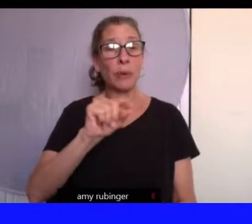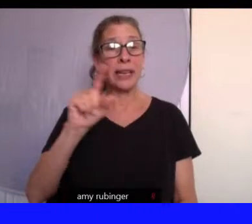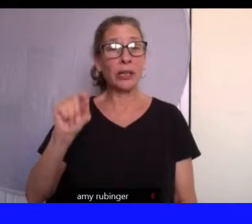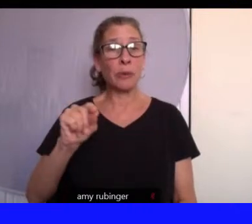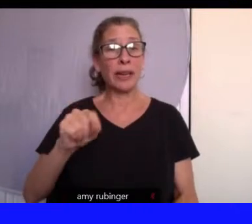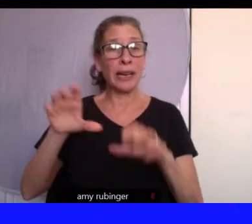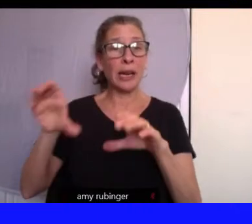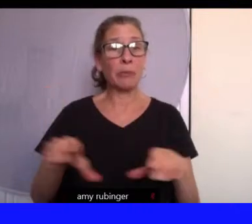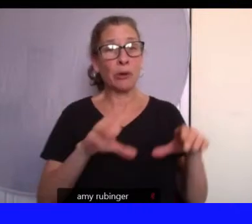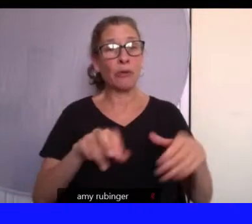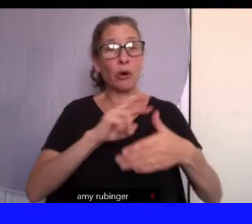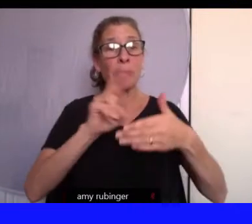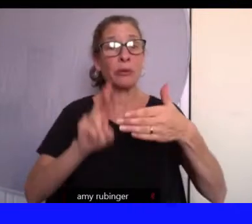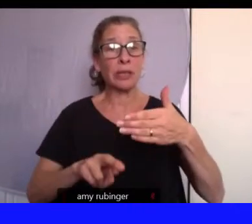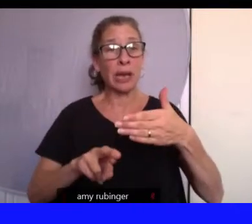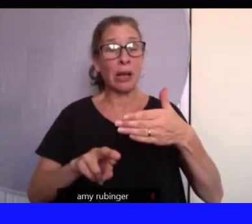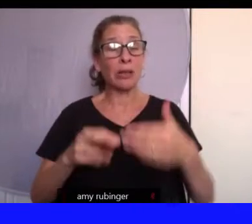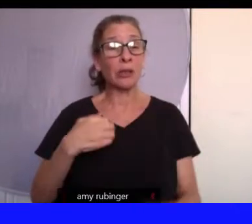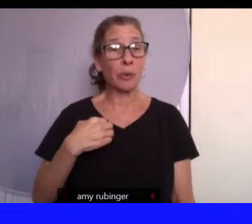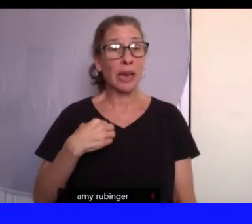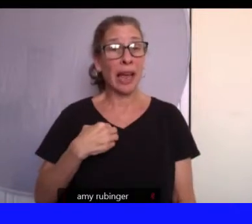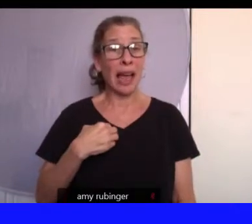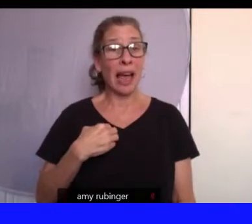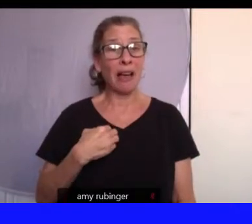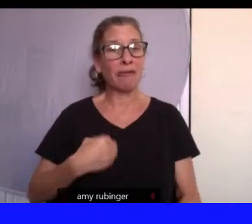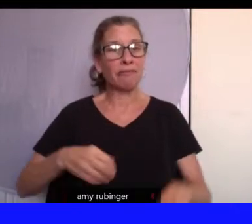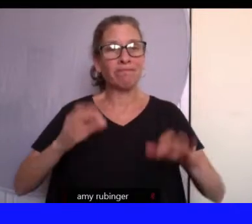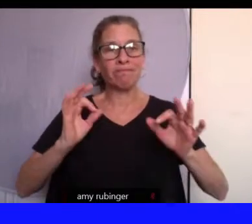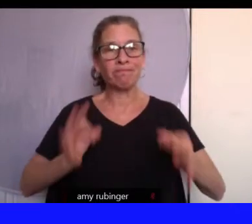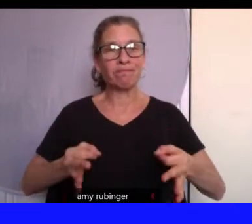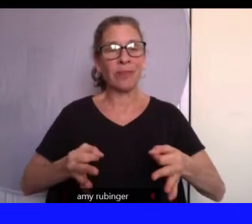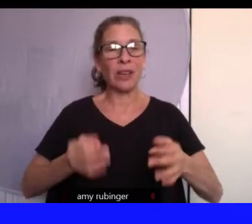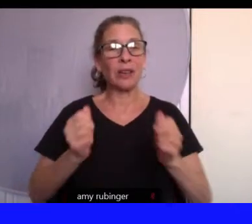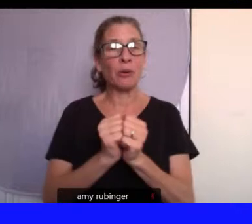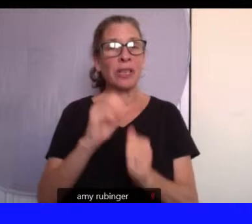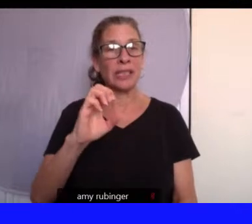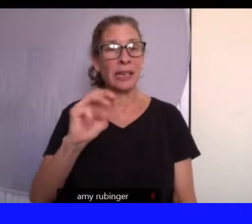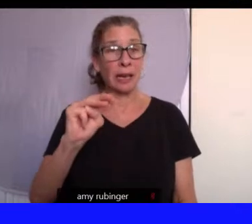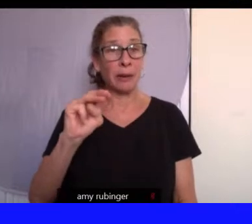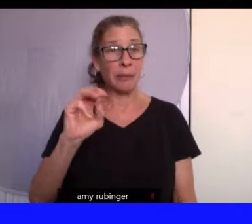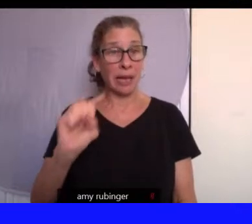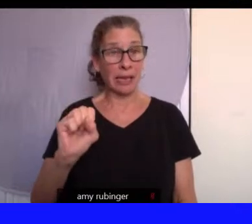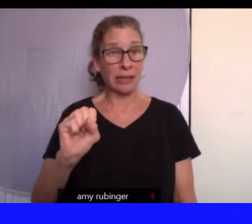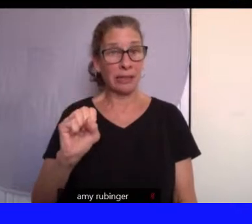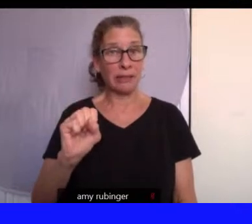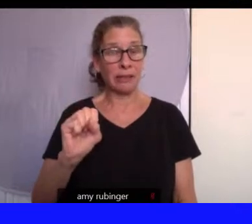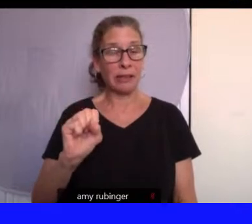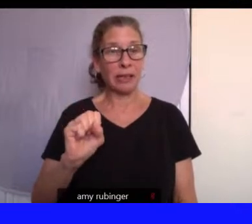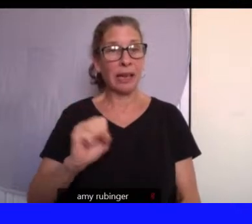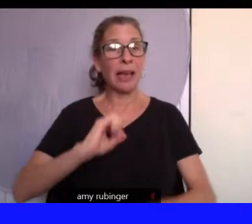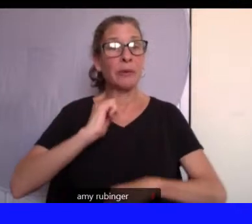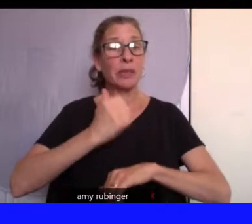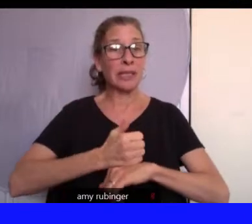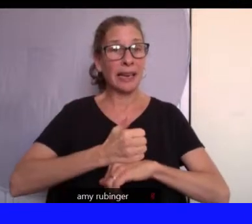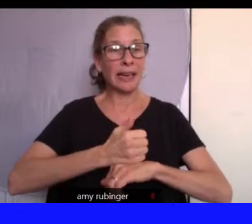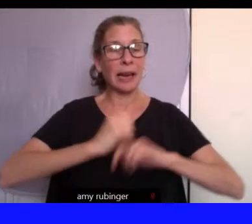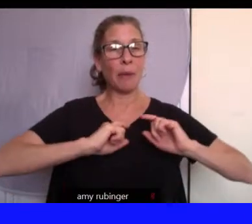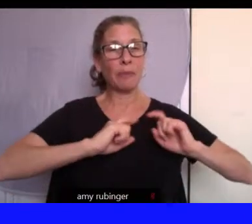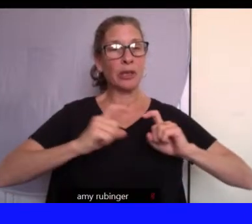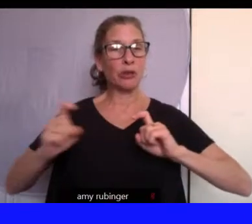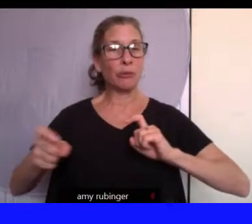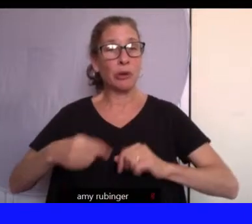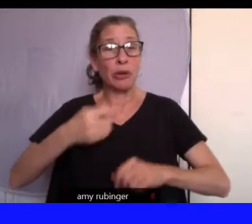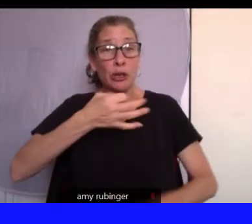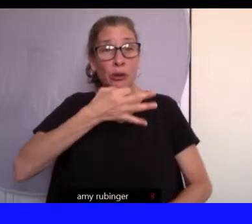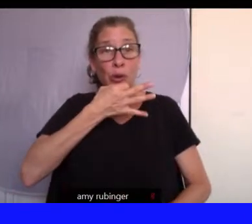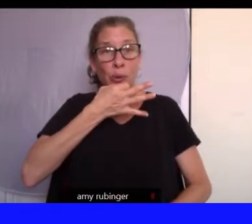COVID surge, is going to wind up being the largest year of shared savings ever generated by the ACO.